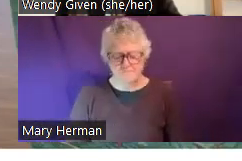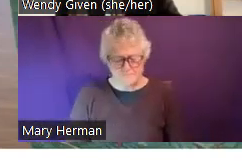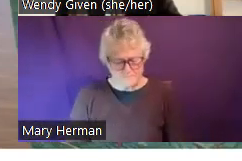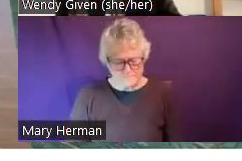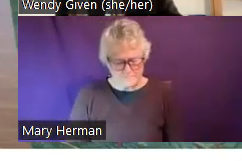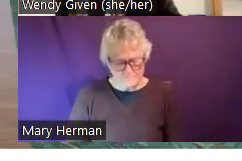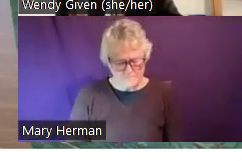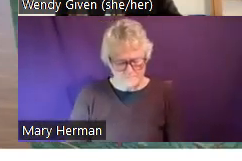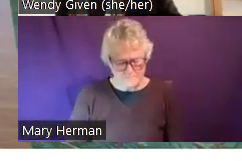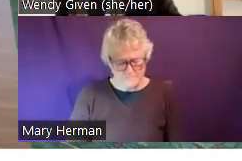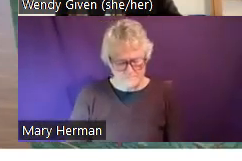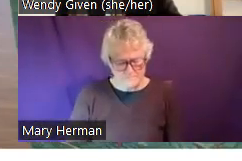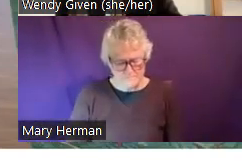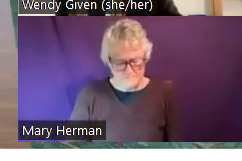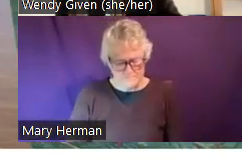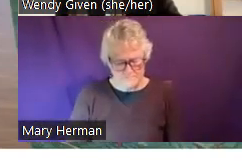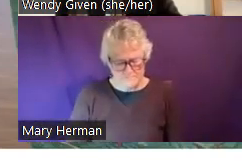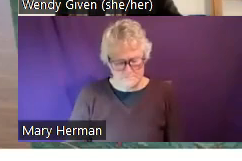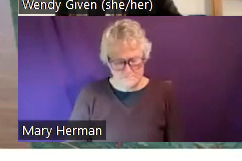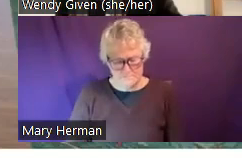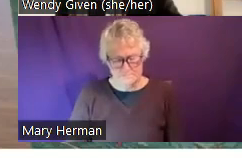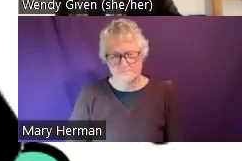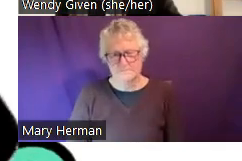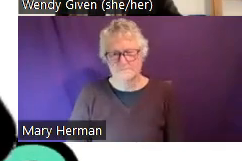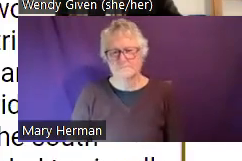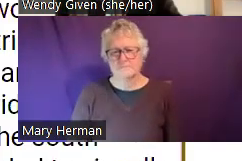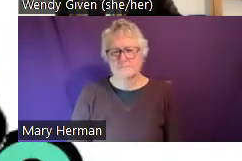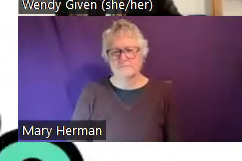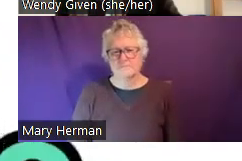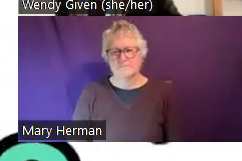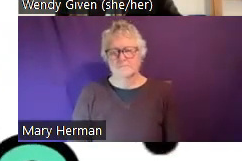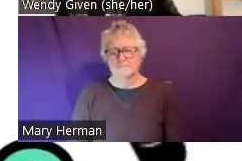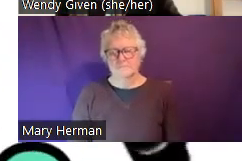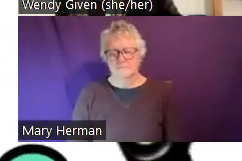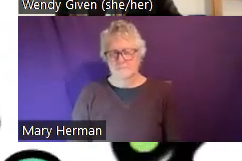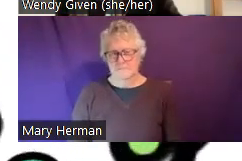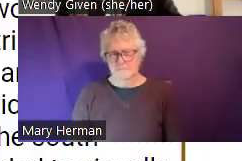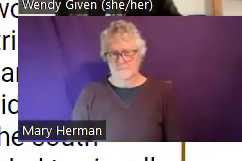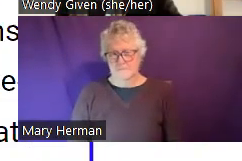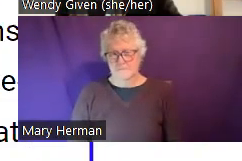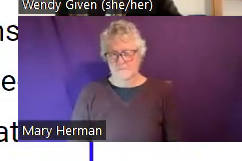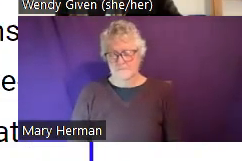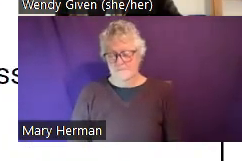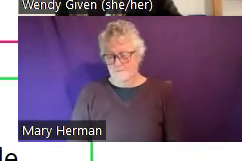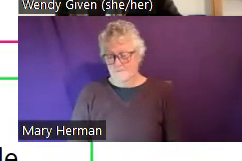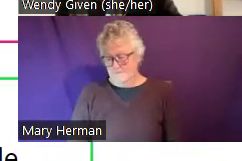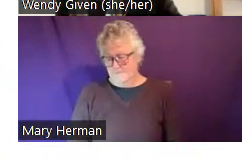I can go back to those images here.